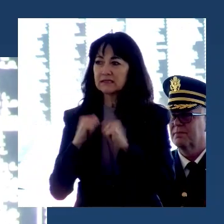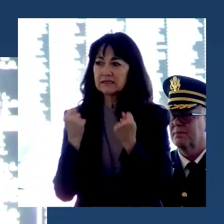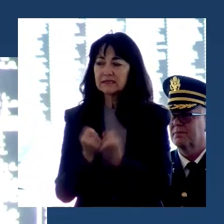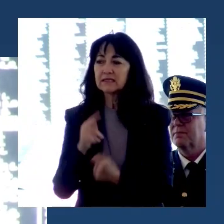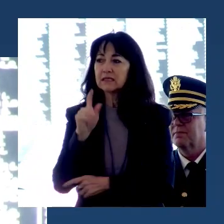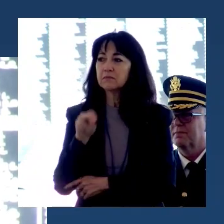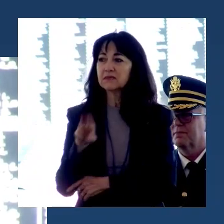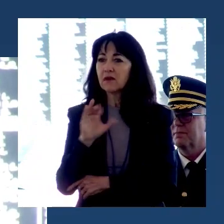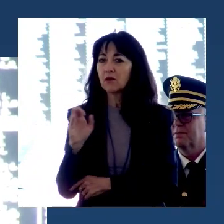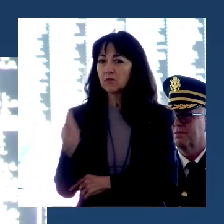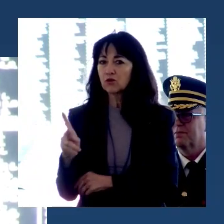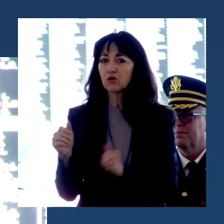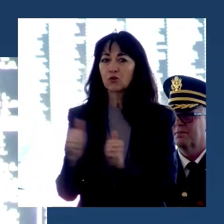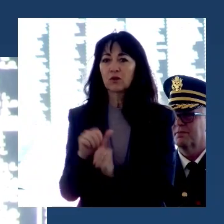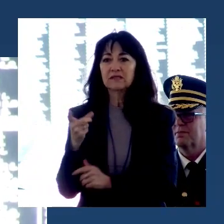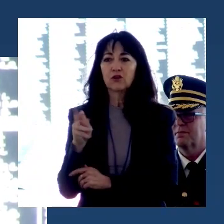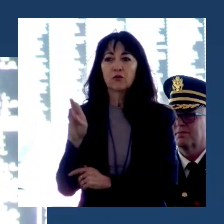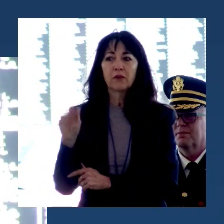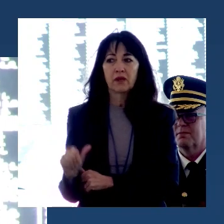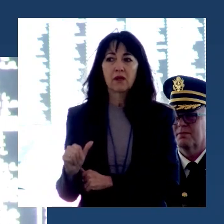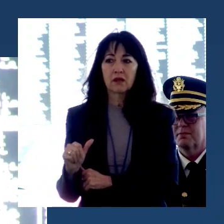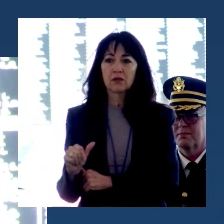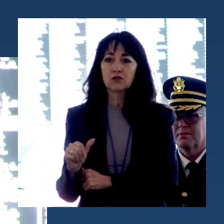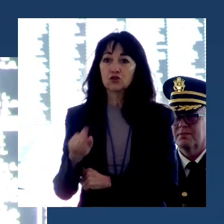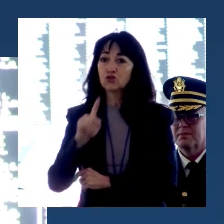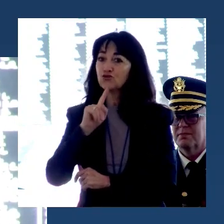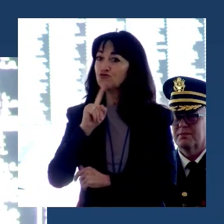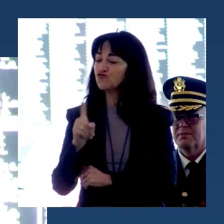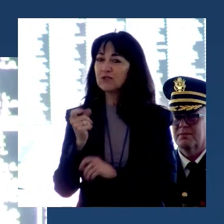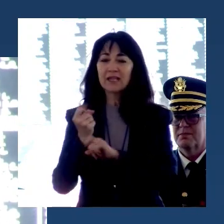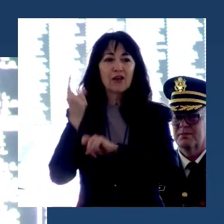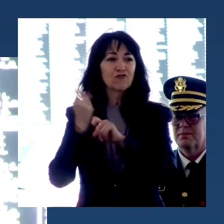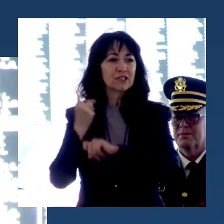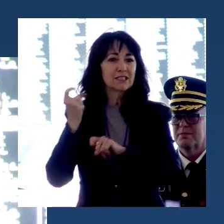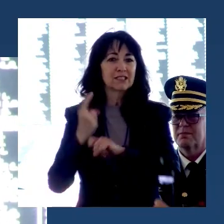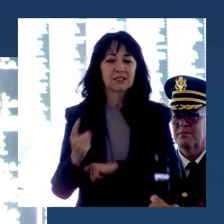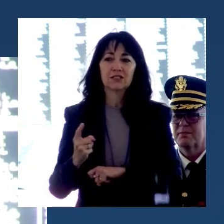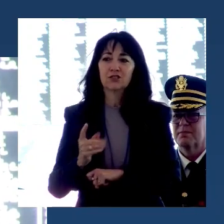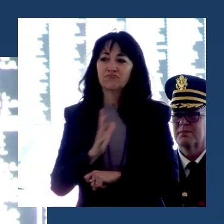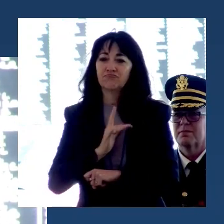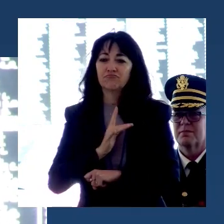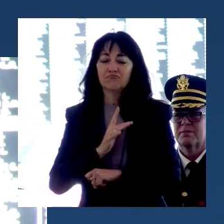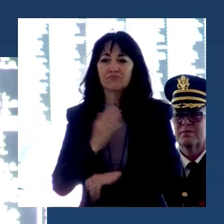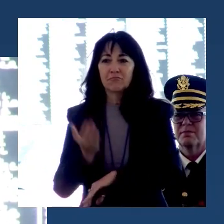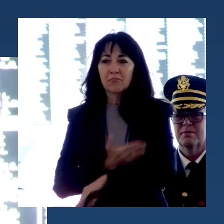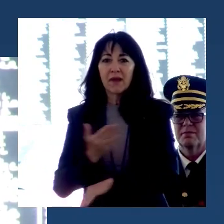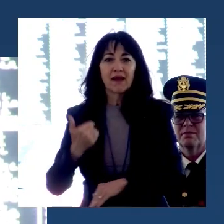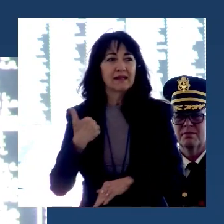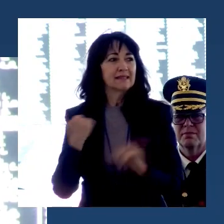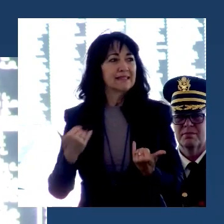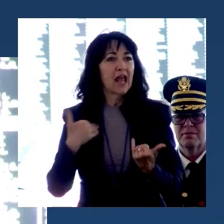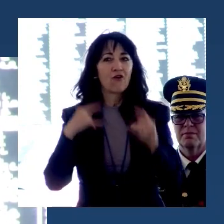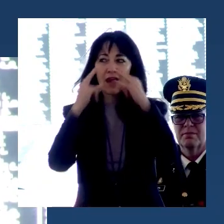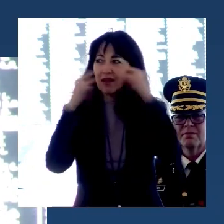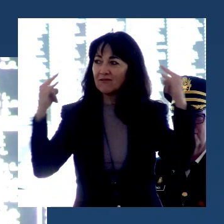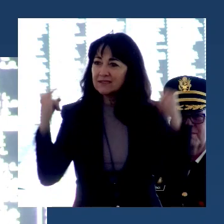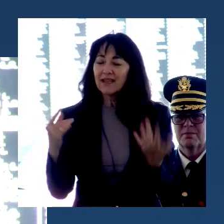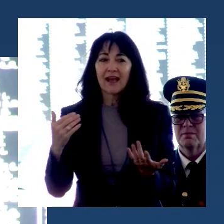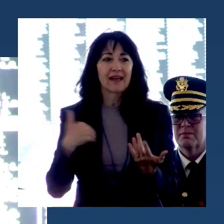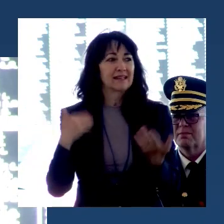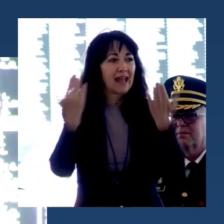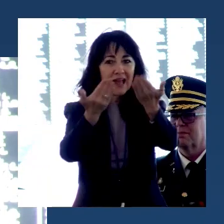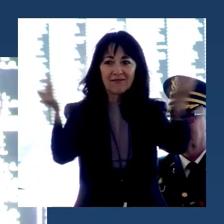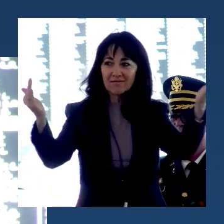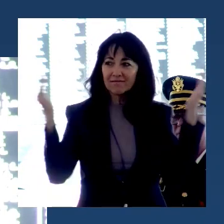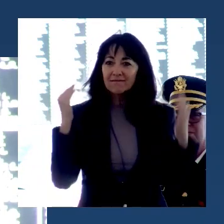and his team at the DRBA. It really does get better every year. And now we have tents, and when it's really cold and raining, we have